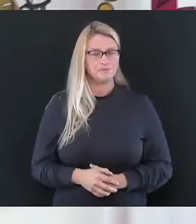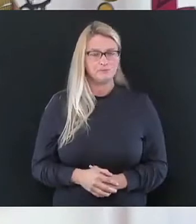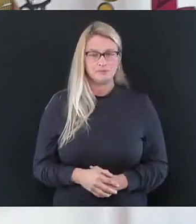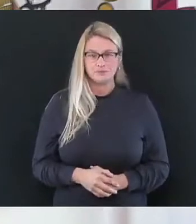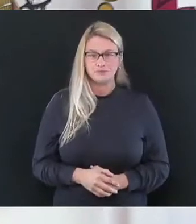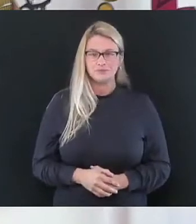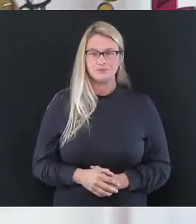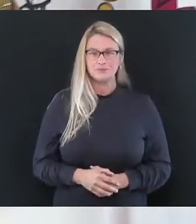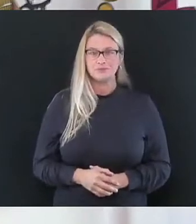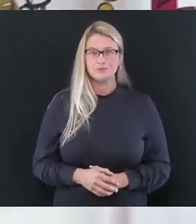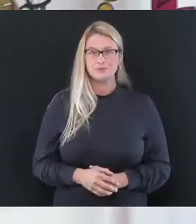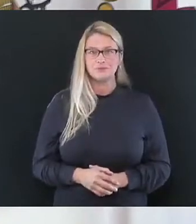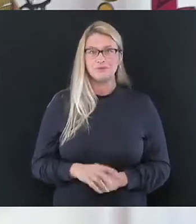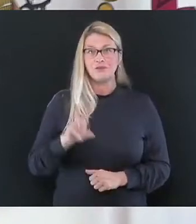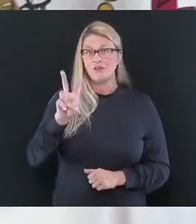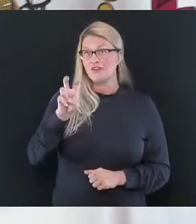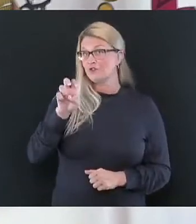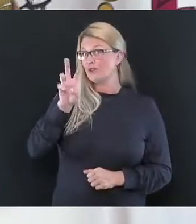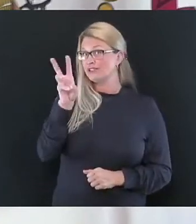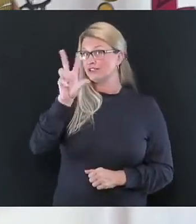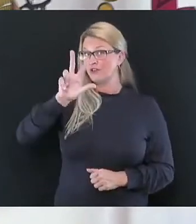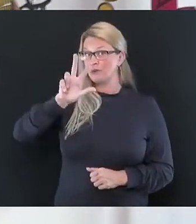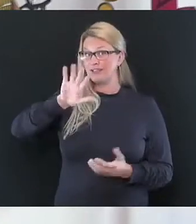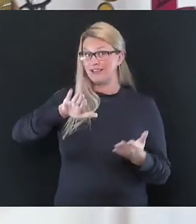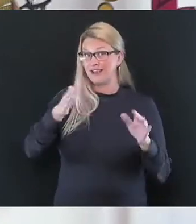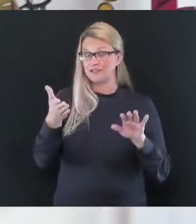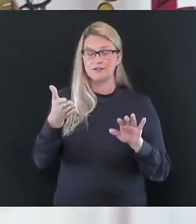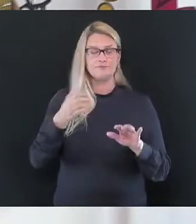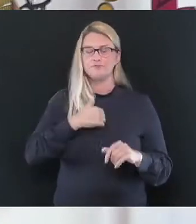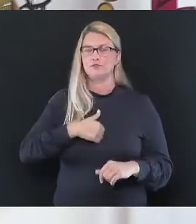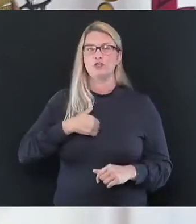We've had 263